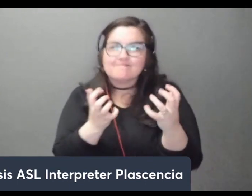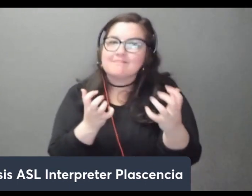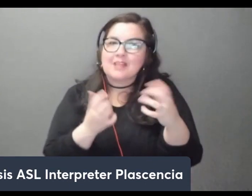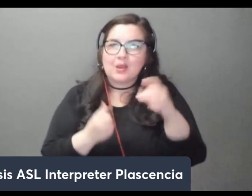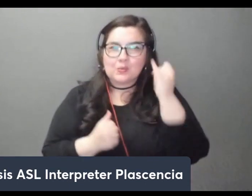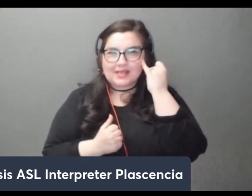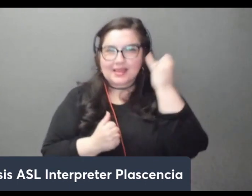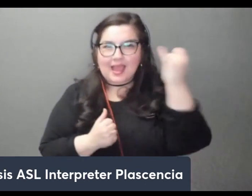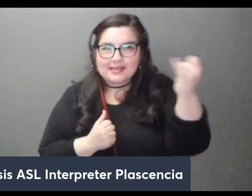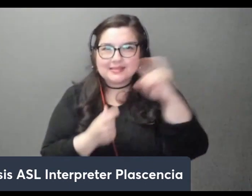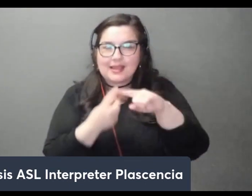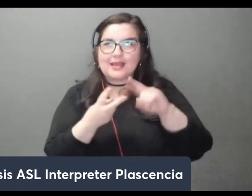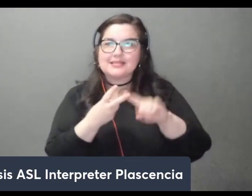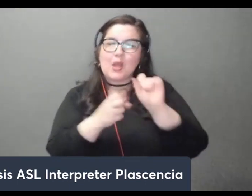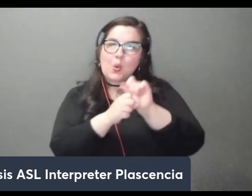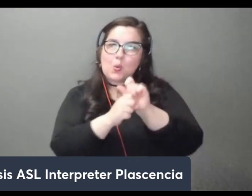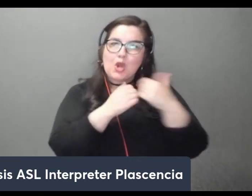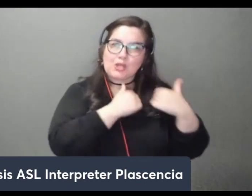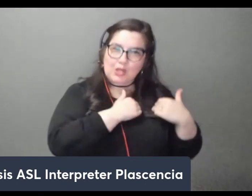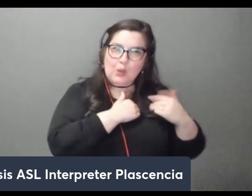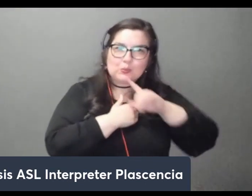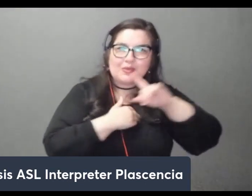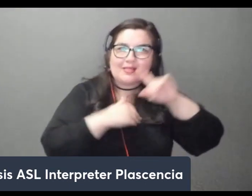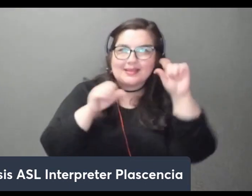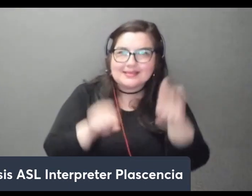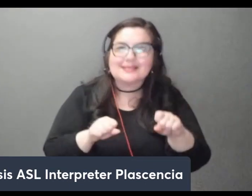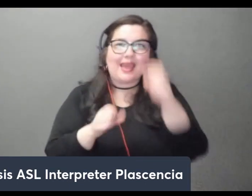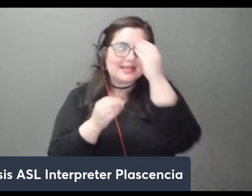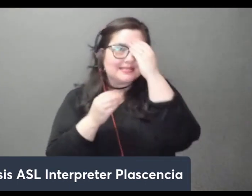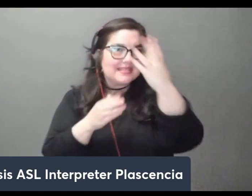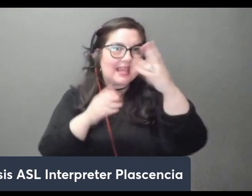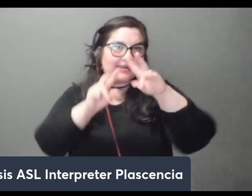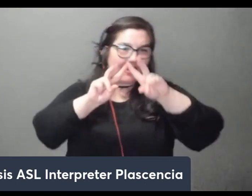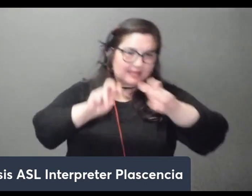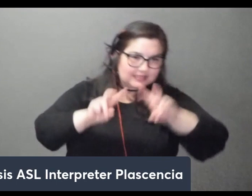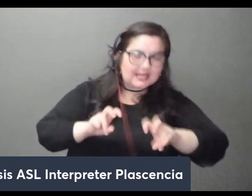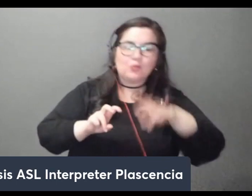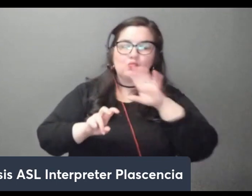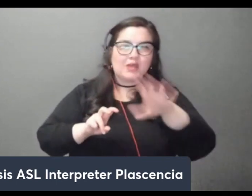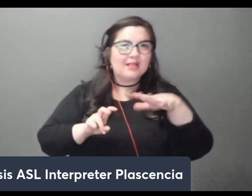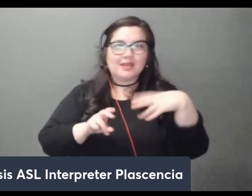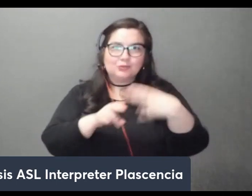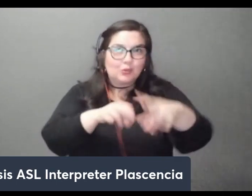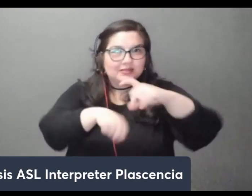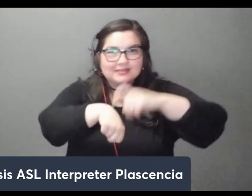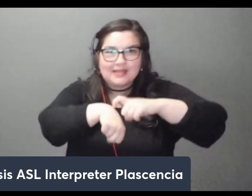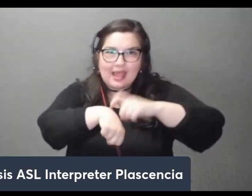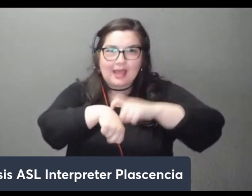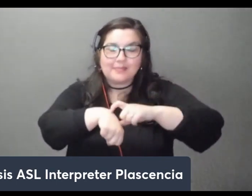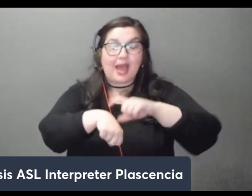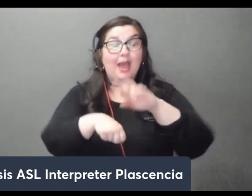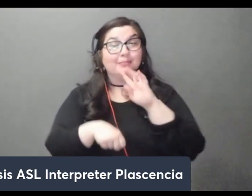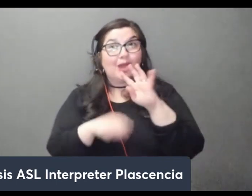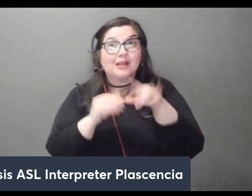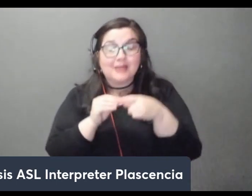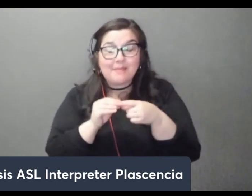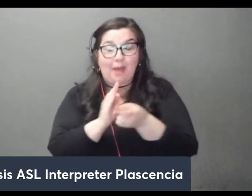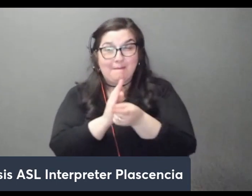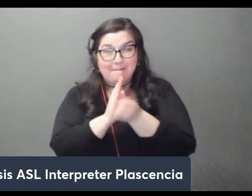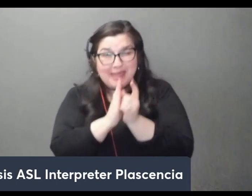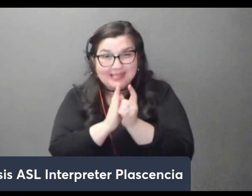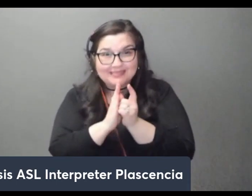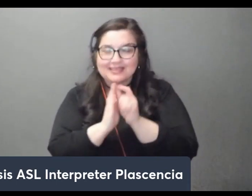ideas and workloads that can really do data analytics in a fairly short amount of time. And I'm really talking about milliseconds, not even seconds.